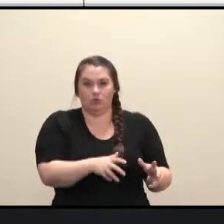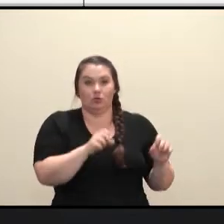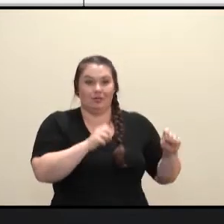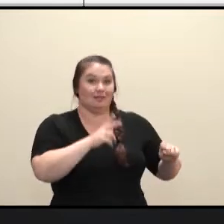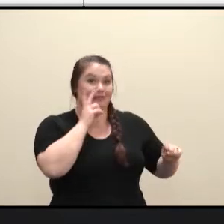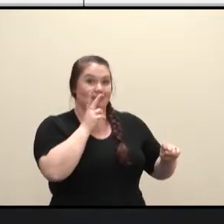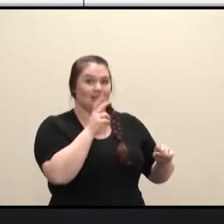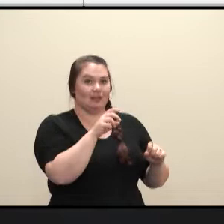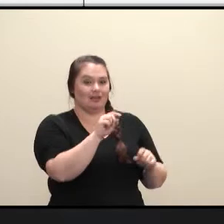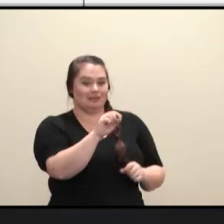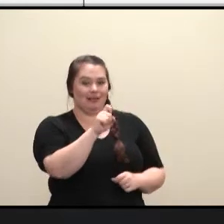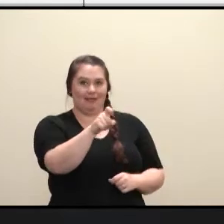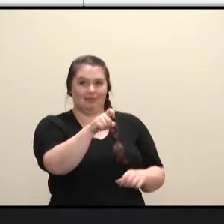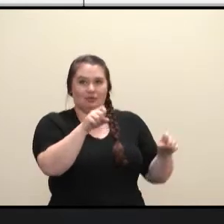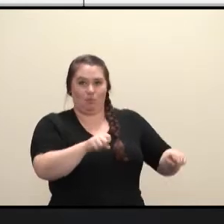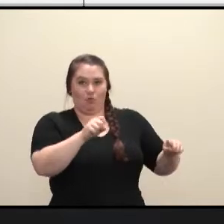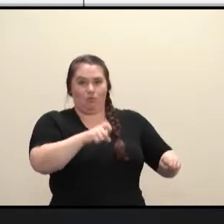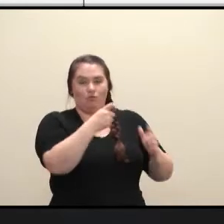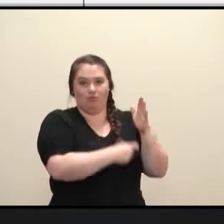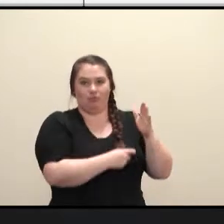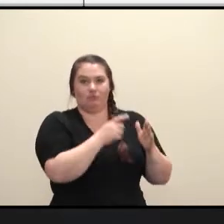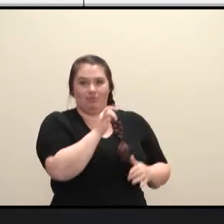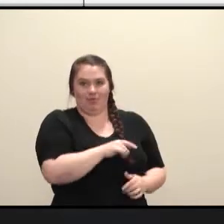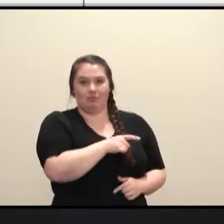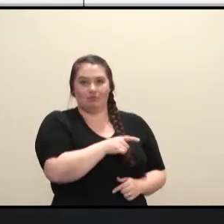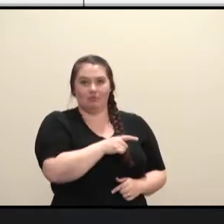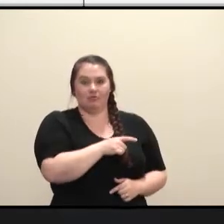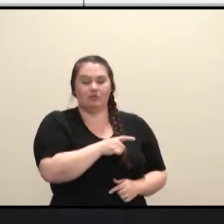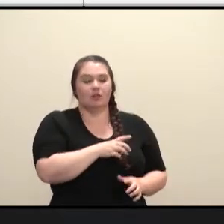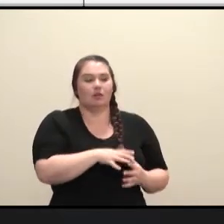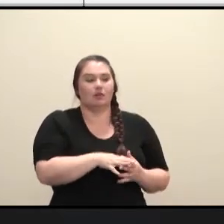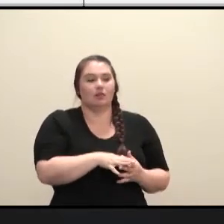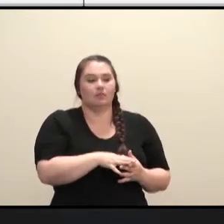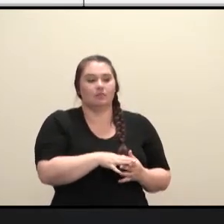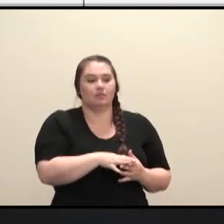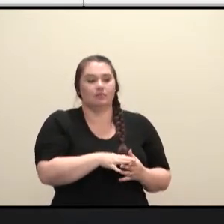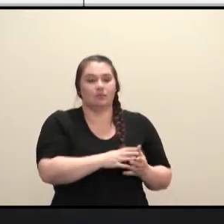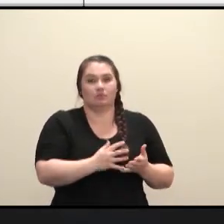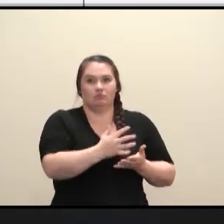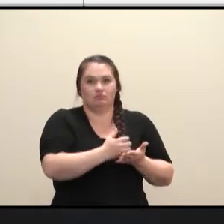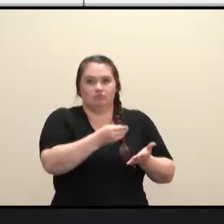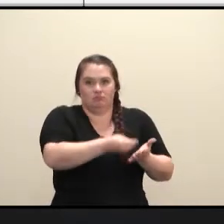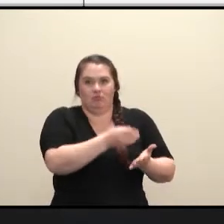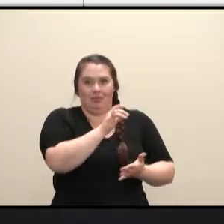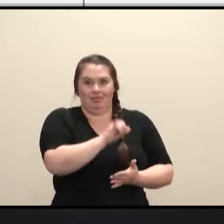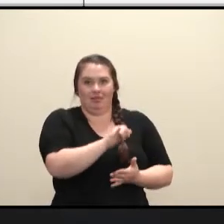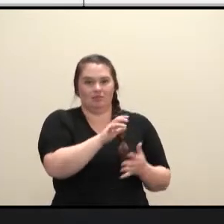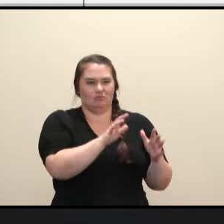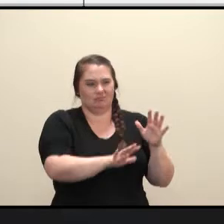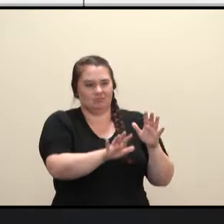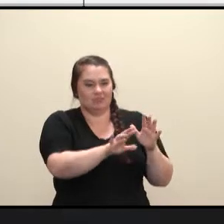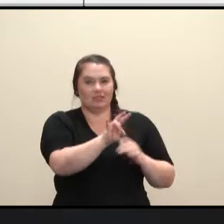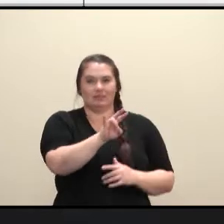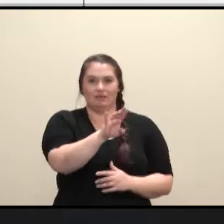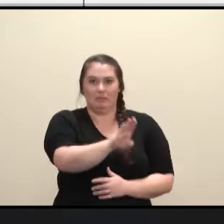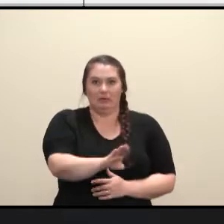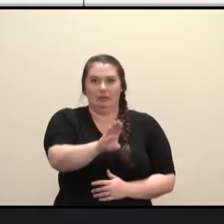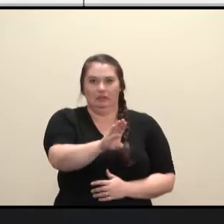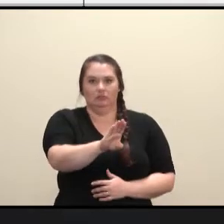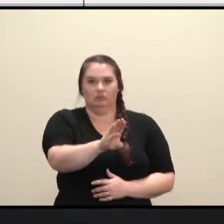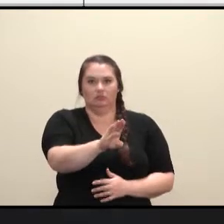taxable values have been, the preliminary values, running $7 billion the last few